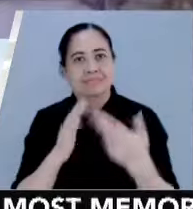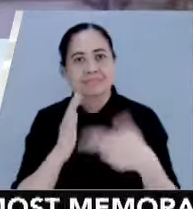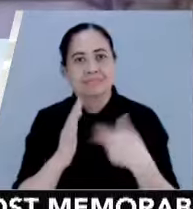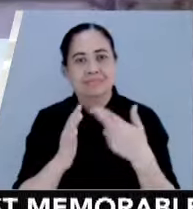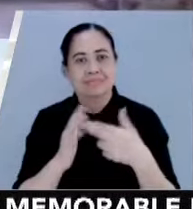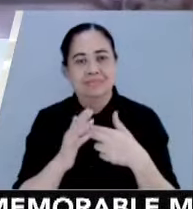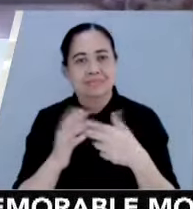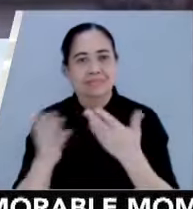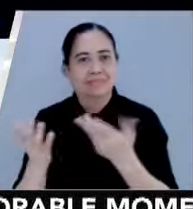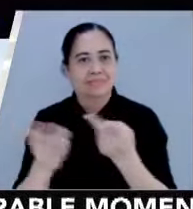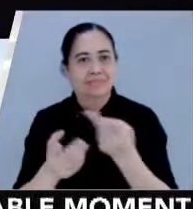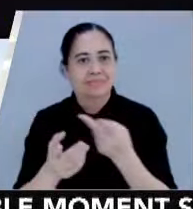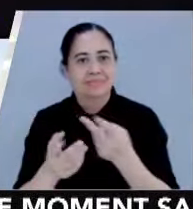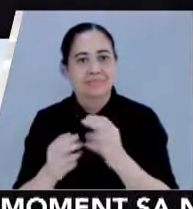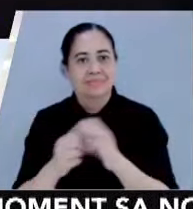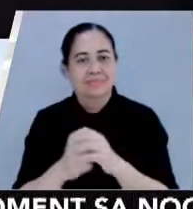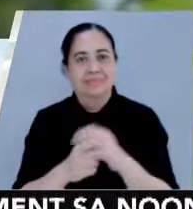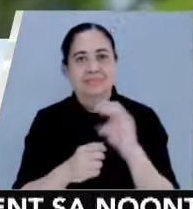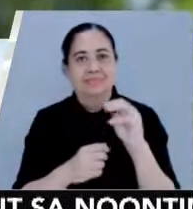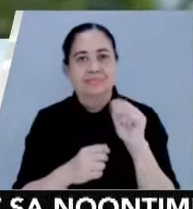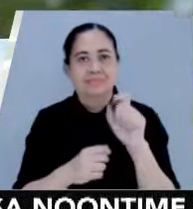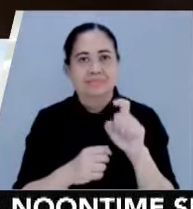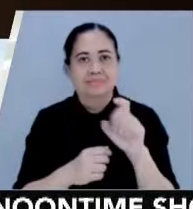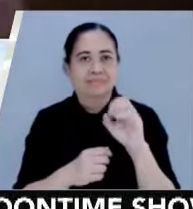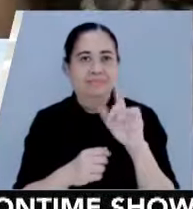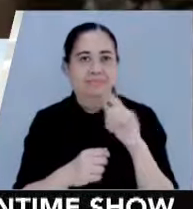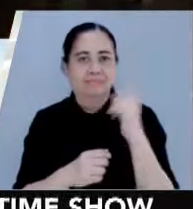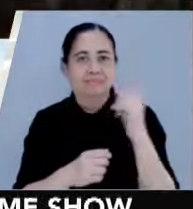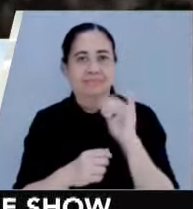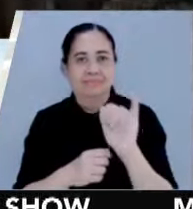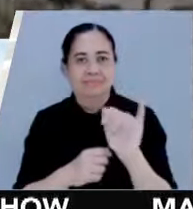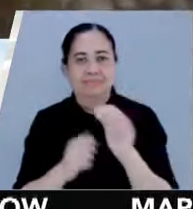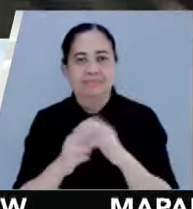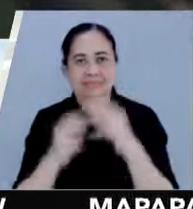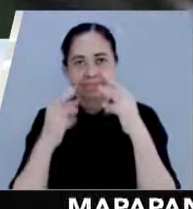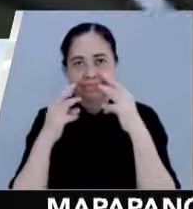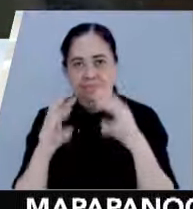EA Guzman at Max Collins sa magpakailanman. Matutunghayan ang